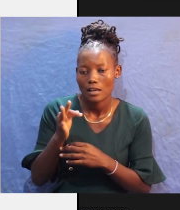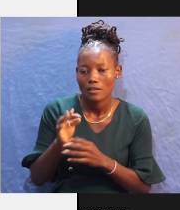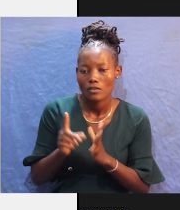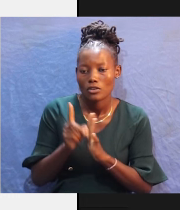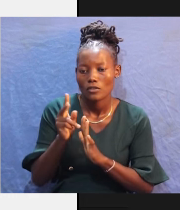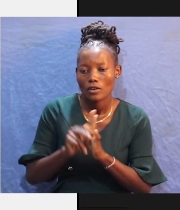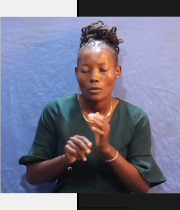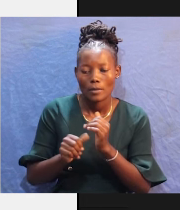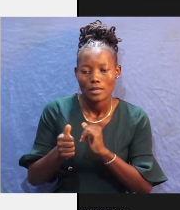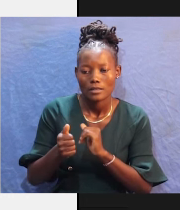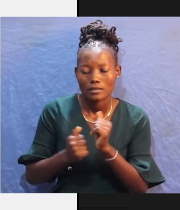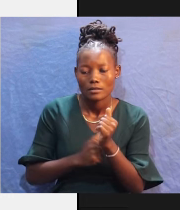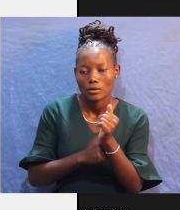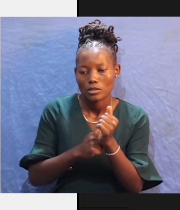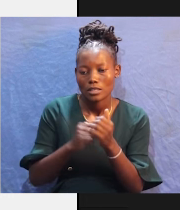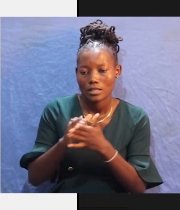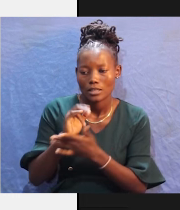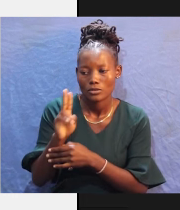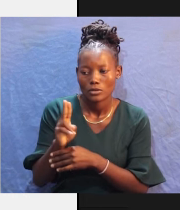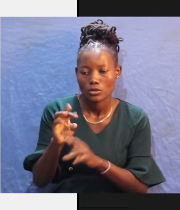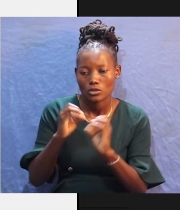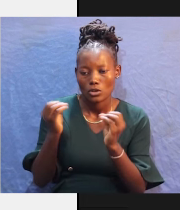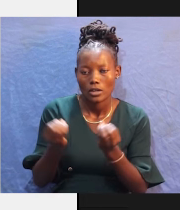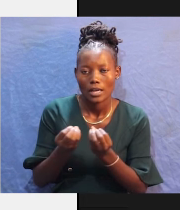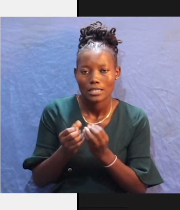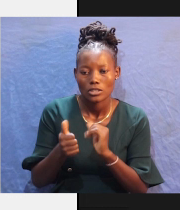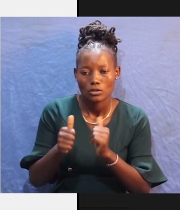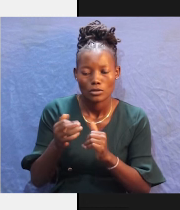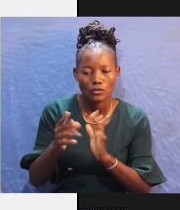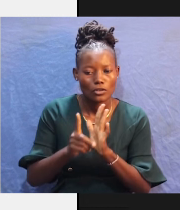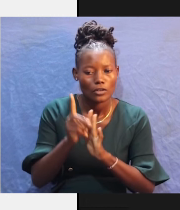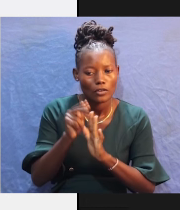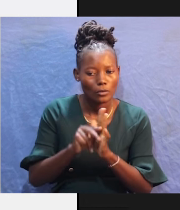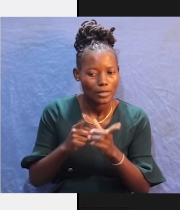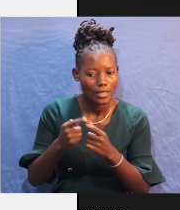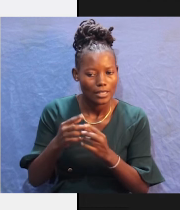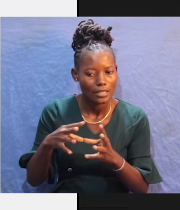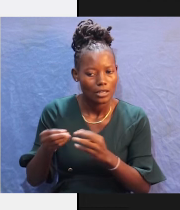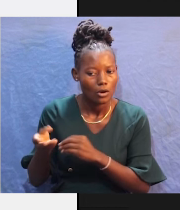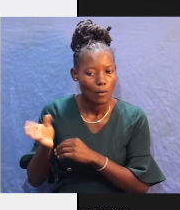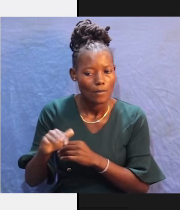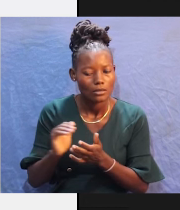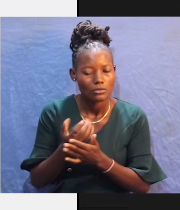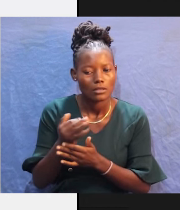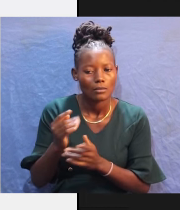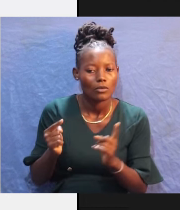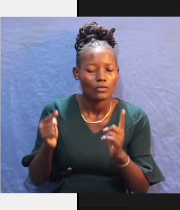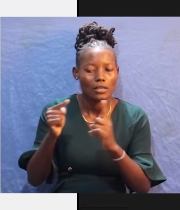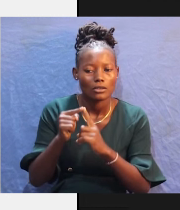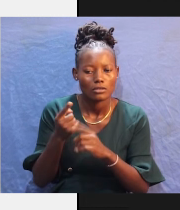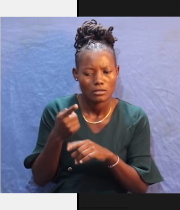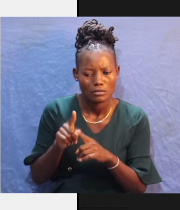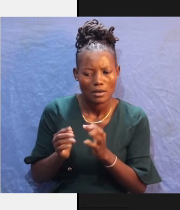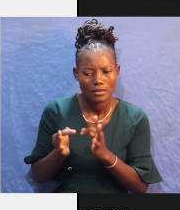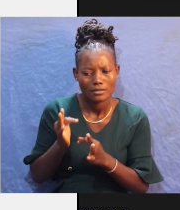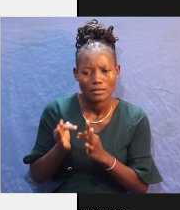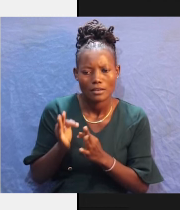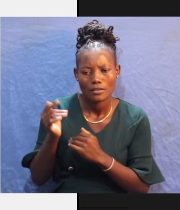fields, they're all connected to these goals. So when we talk about sport for development, because sport for development is